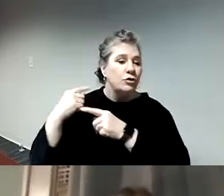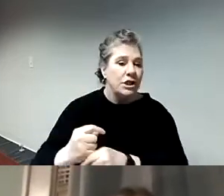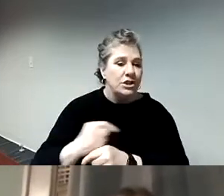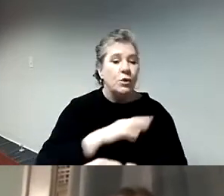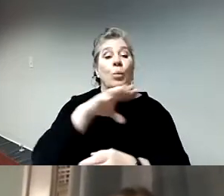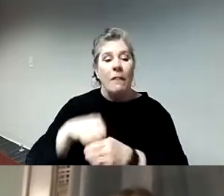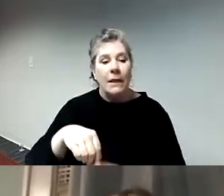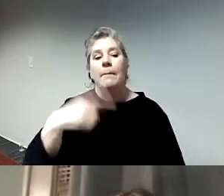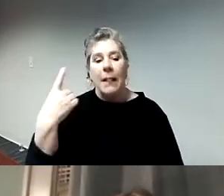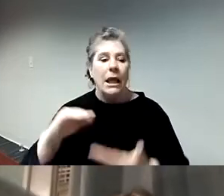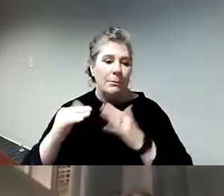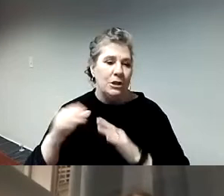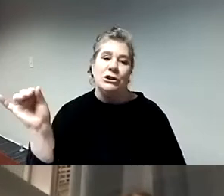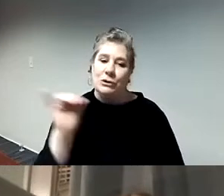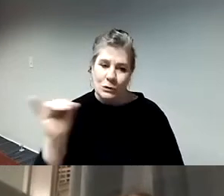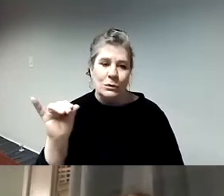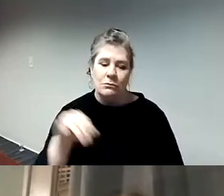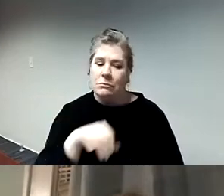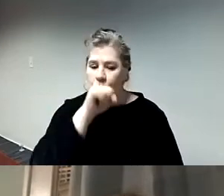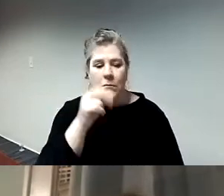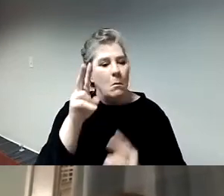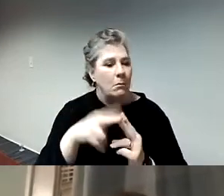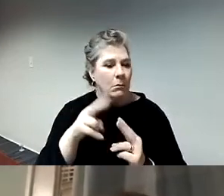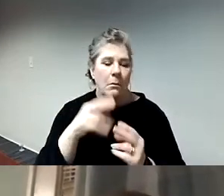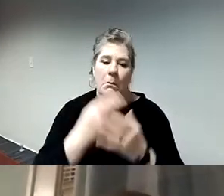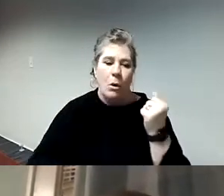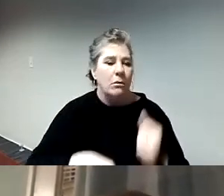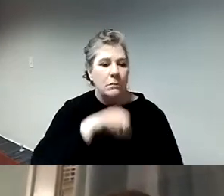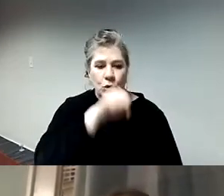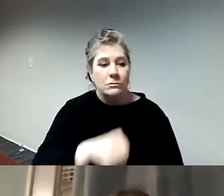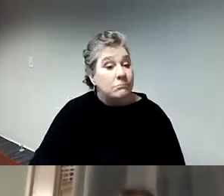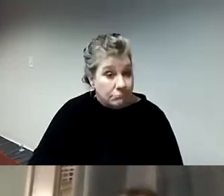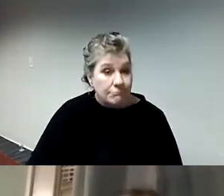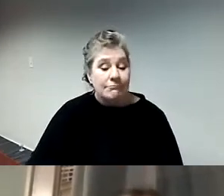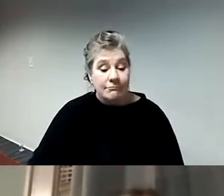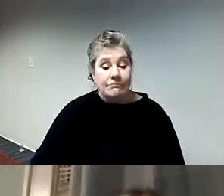Black communities too. And so I love both of them a whole lot.